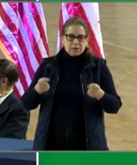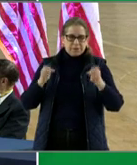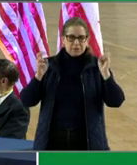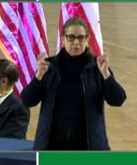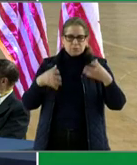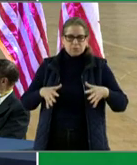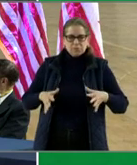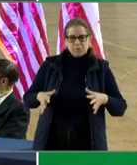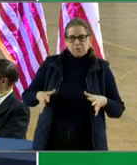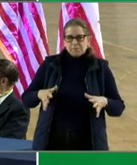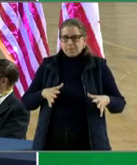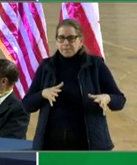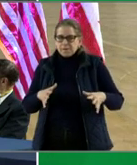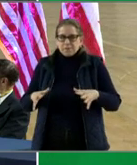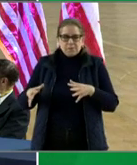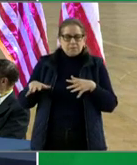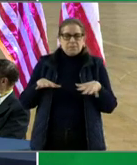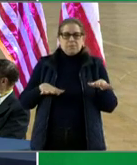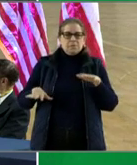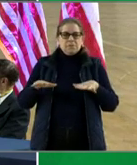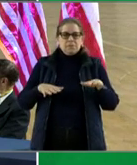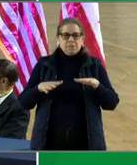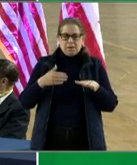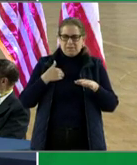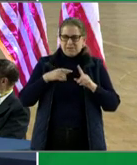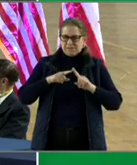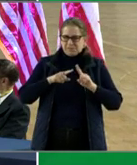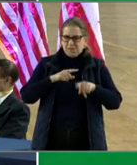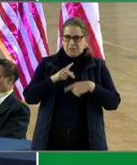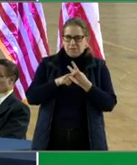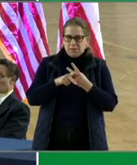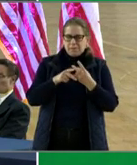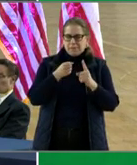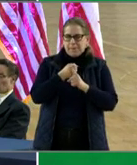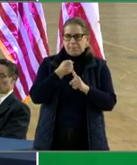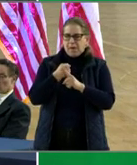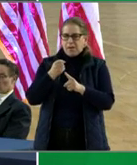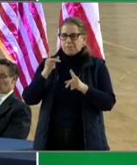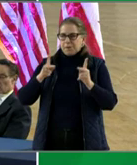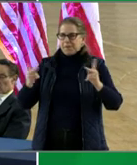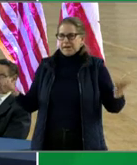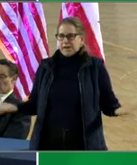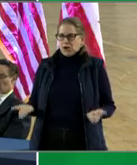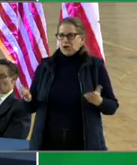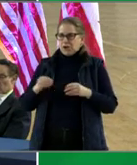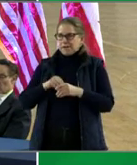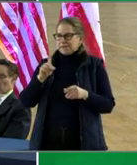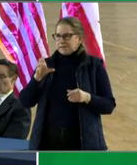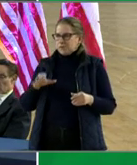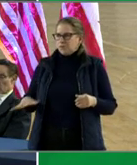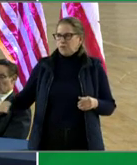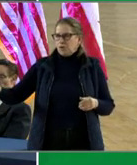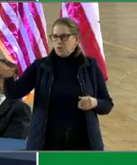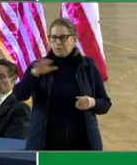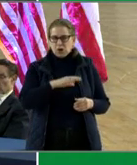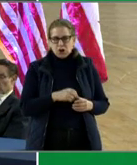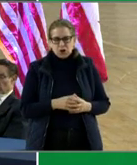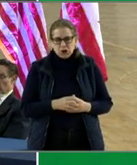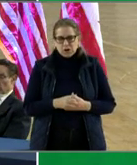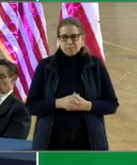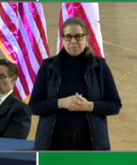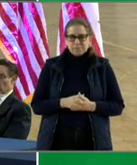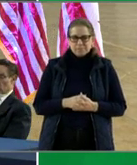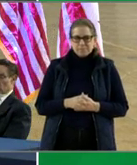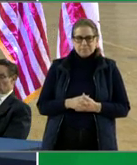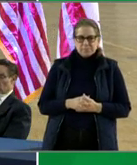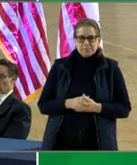throughout our city and just be there for one another. Sam? Yes, ma'am. There is a nurse practitioner. Her name was